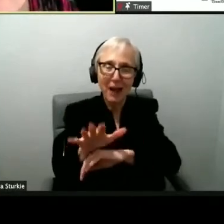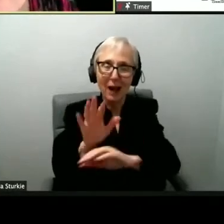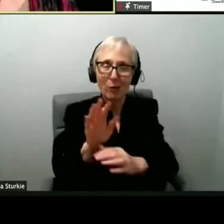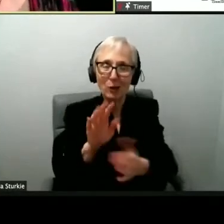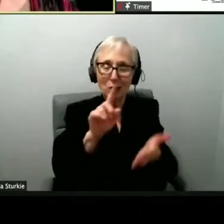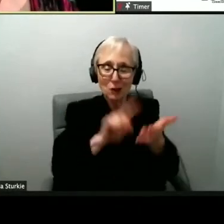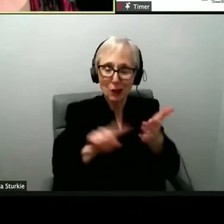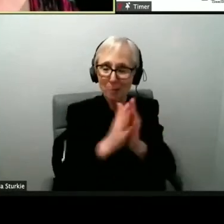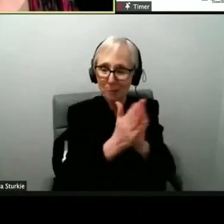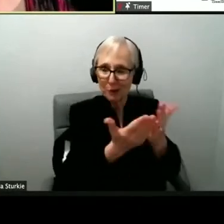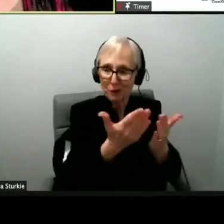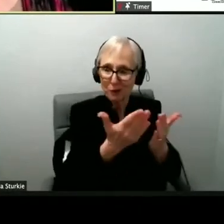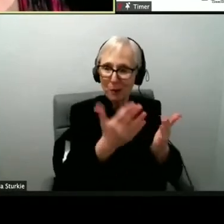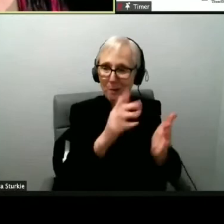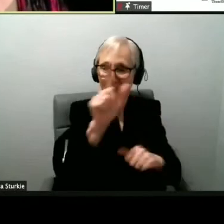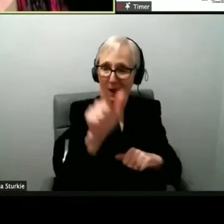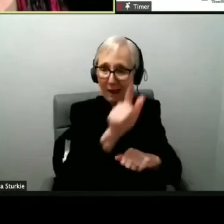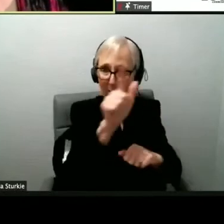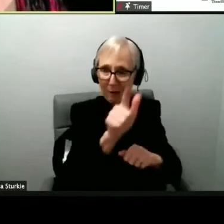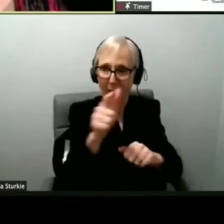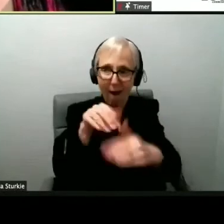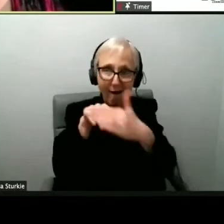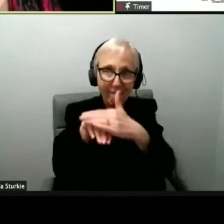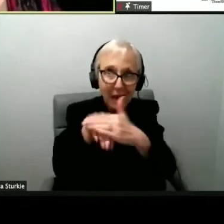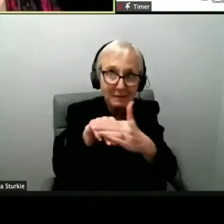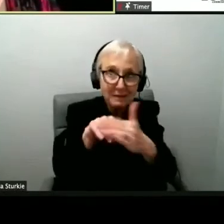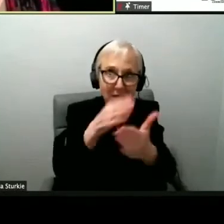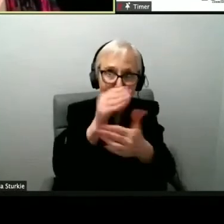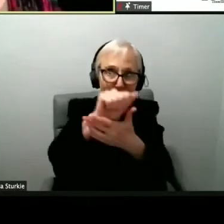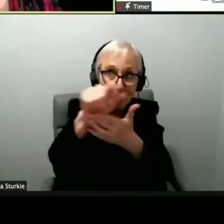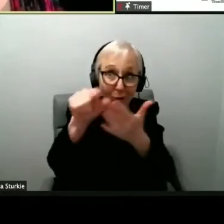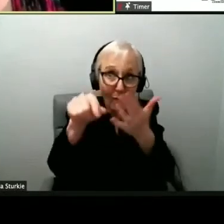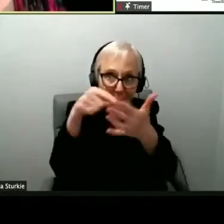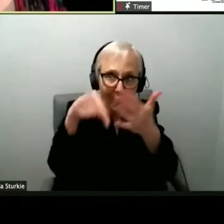So I have access to all of these. So.